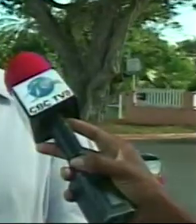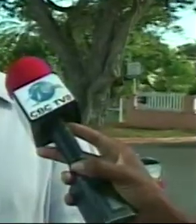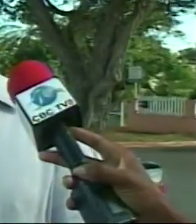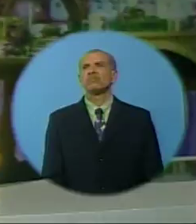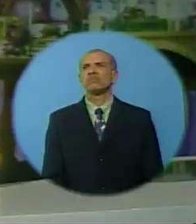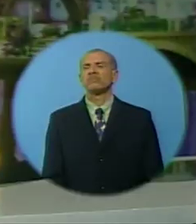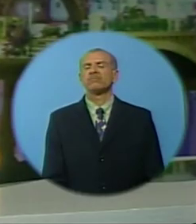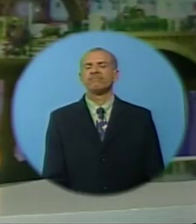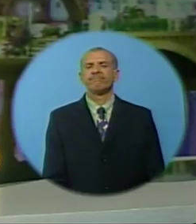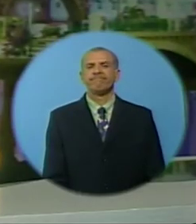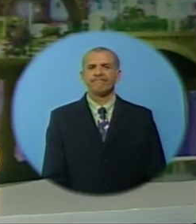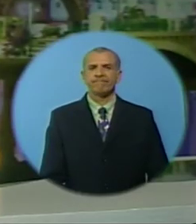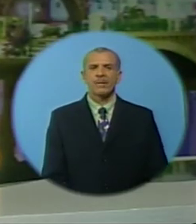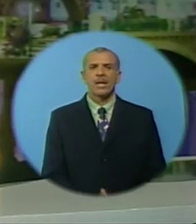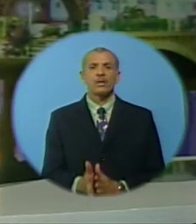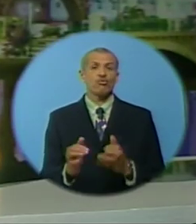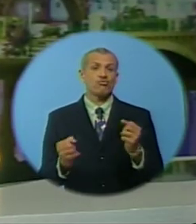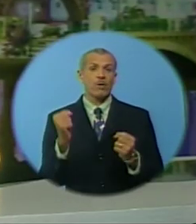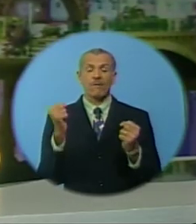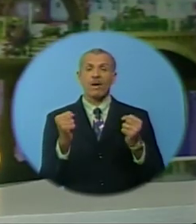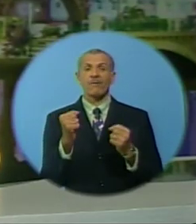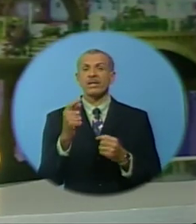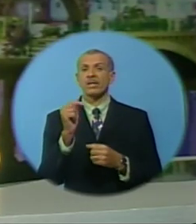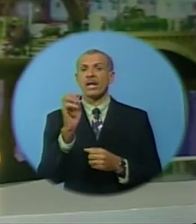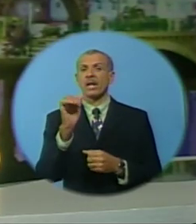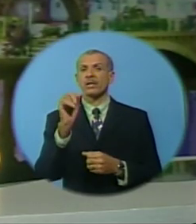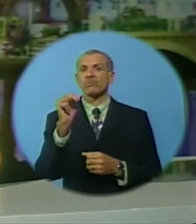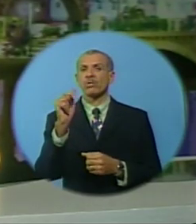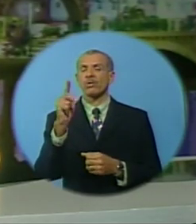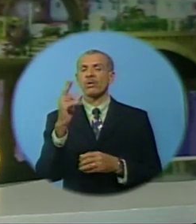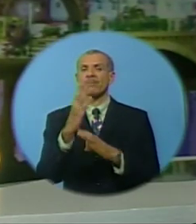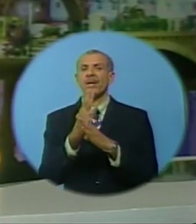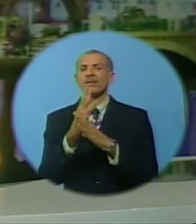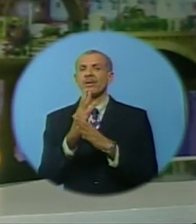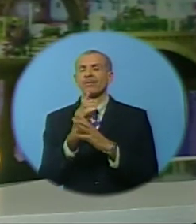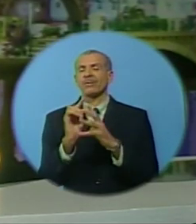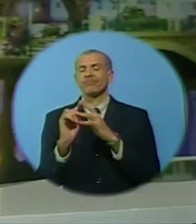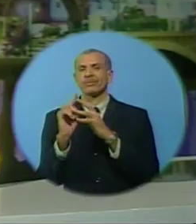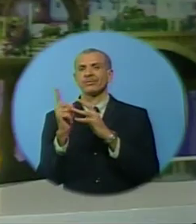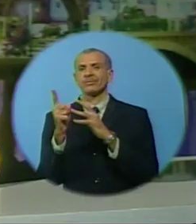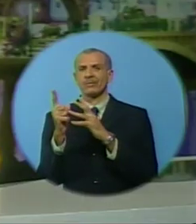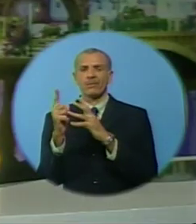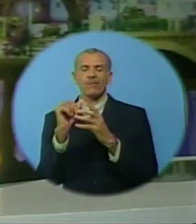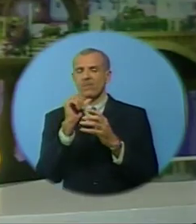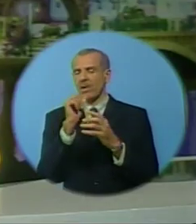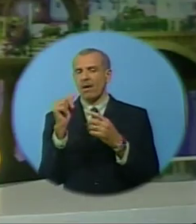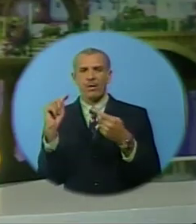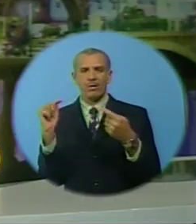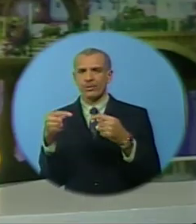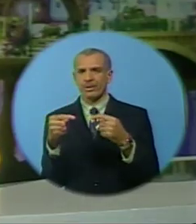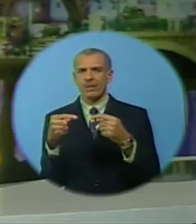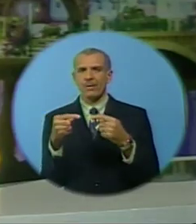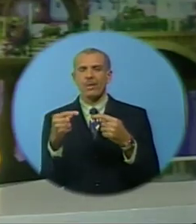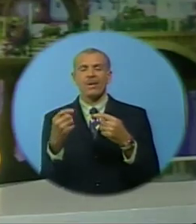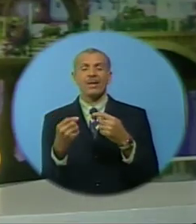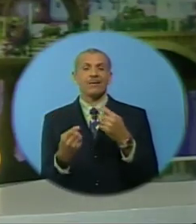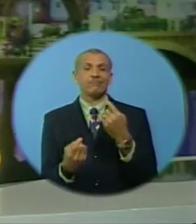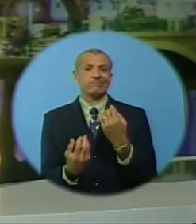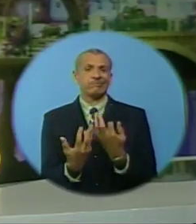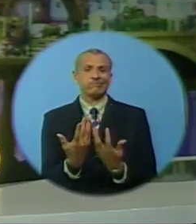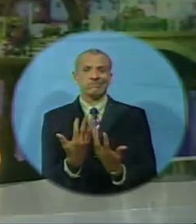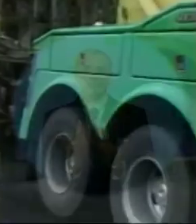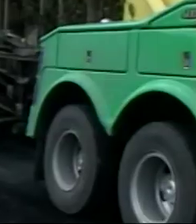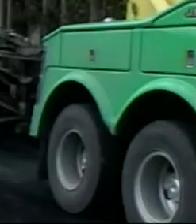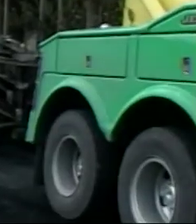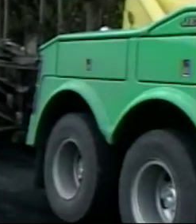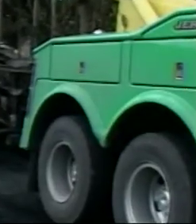situation. The driver of a transport board bus escaped injury today when the vehicle he was driving burst into flames.